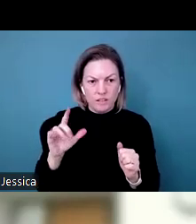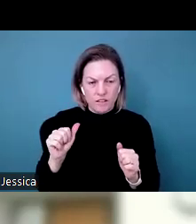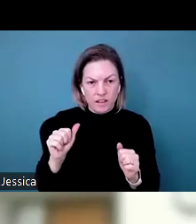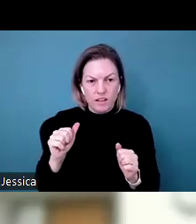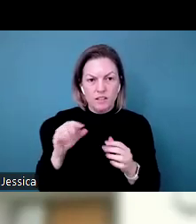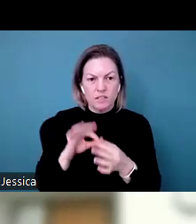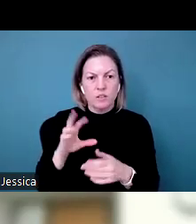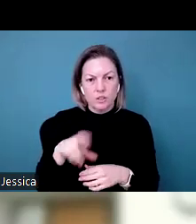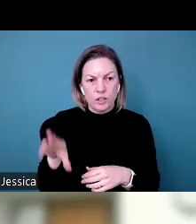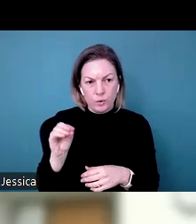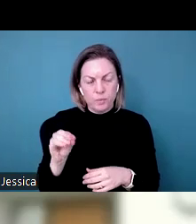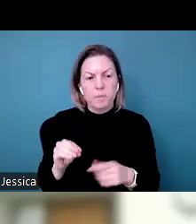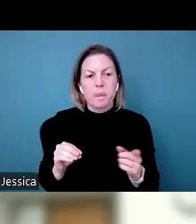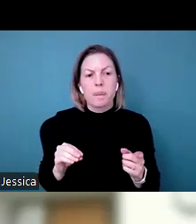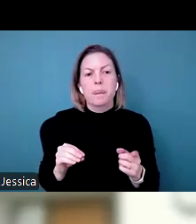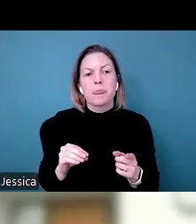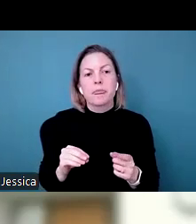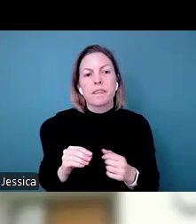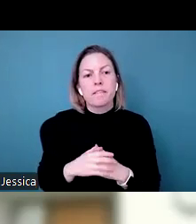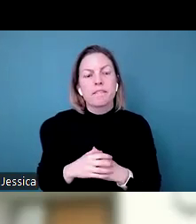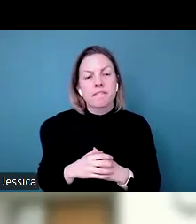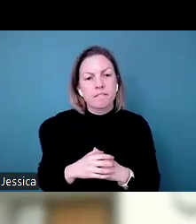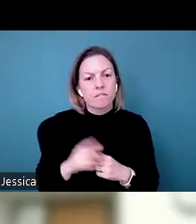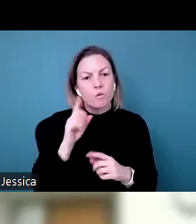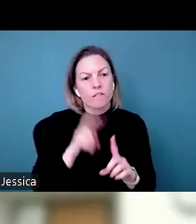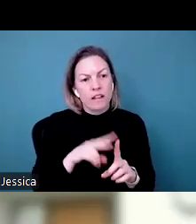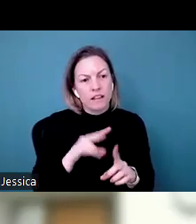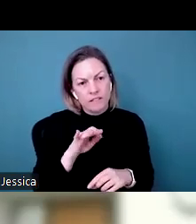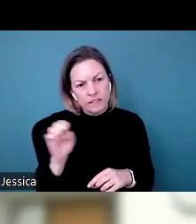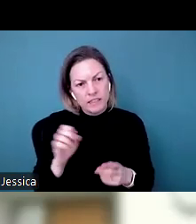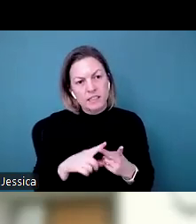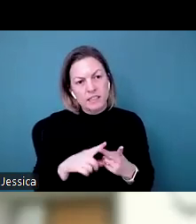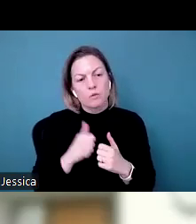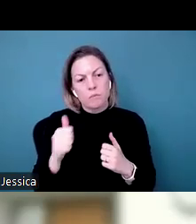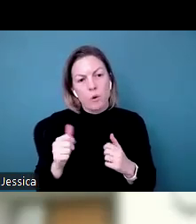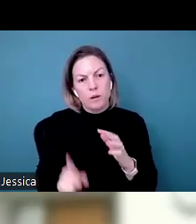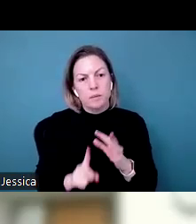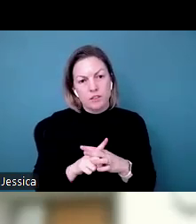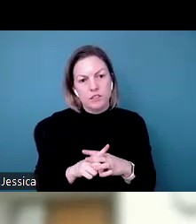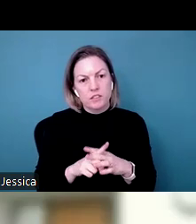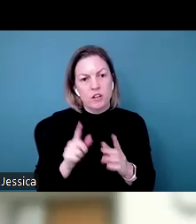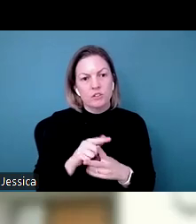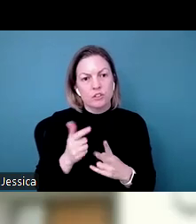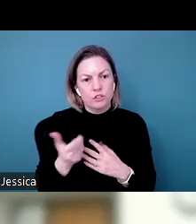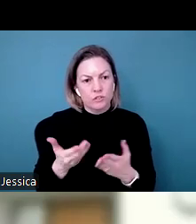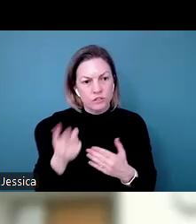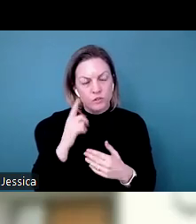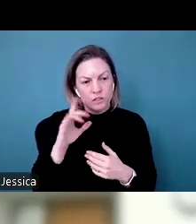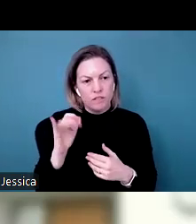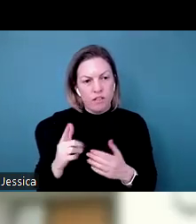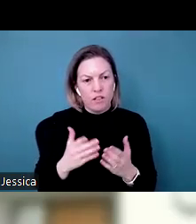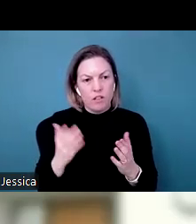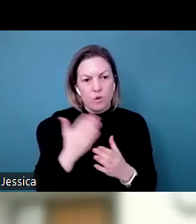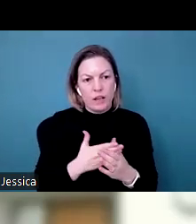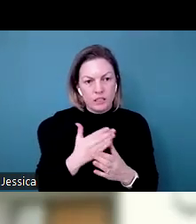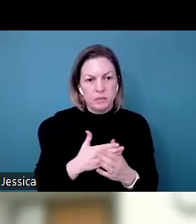bill harmonizes provisions relating to filing fees, remote appearances, and alternative service in civil harassment protection orders